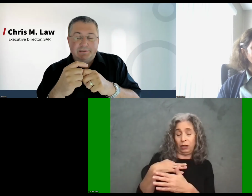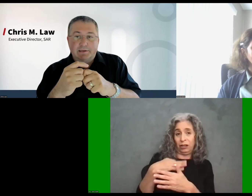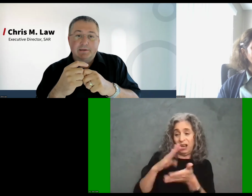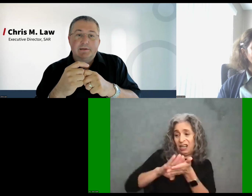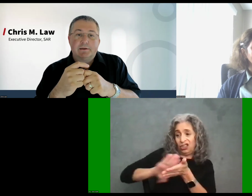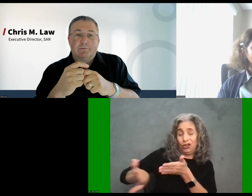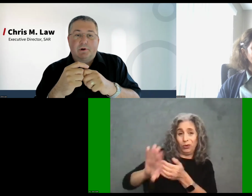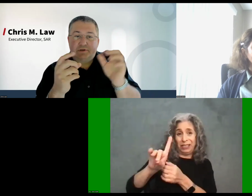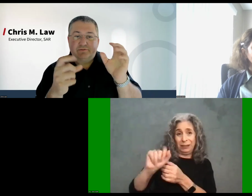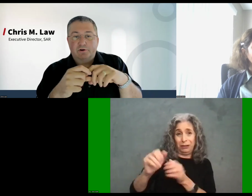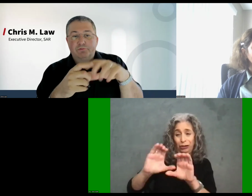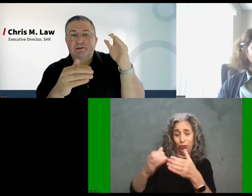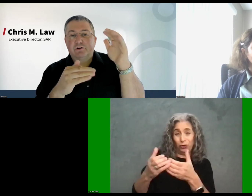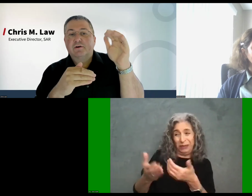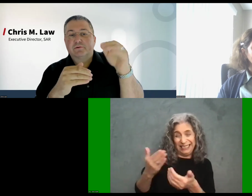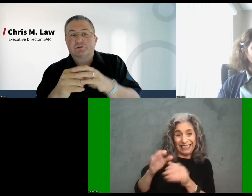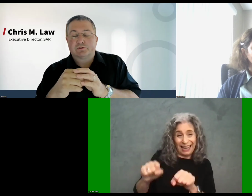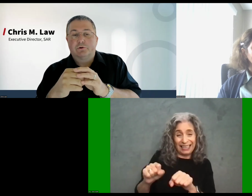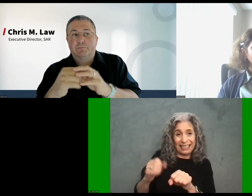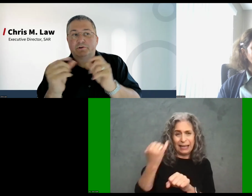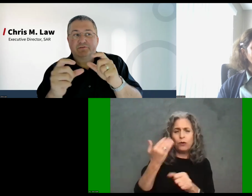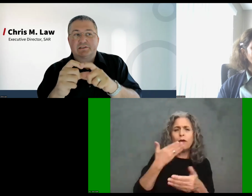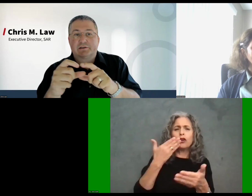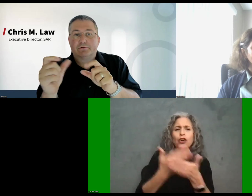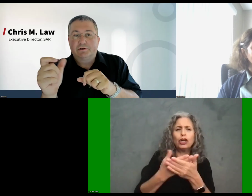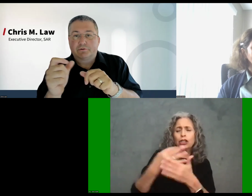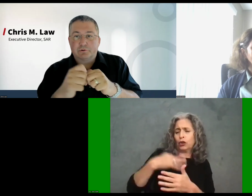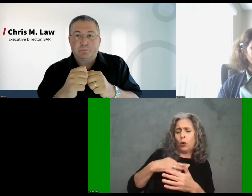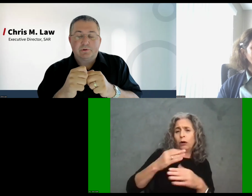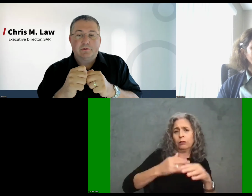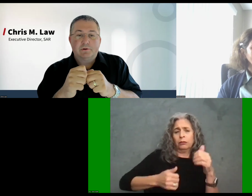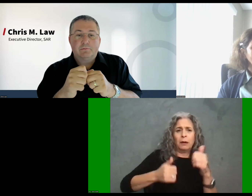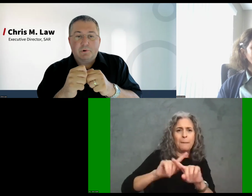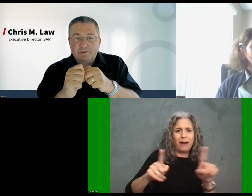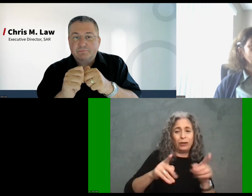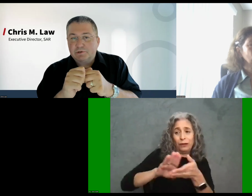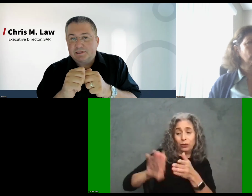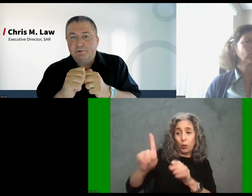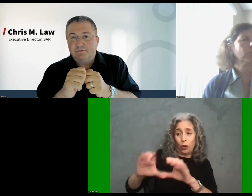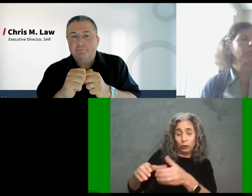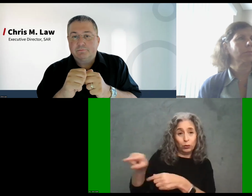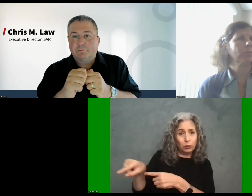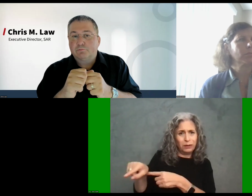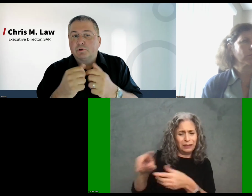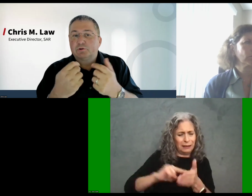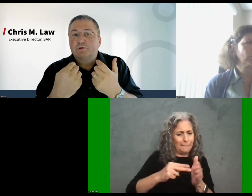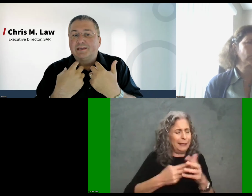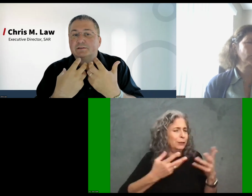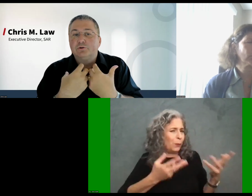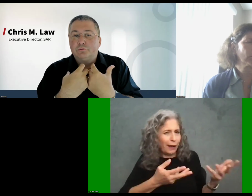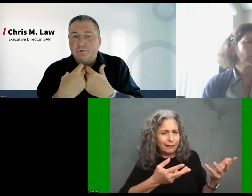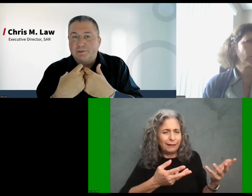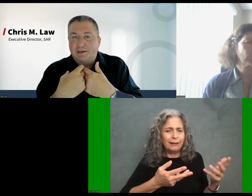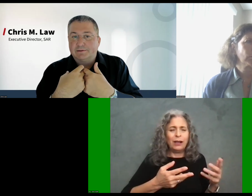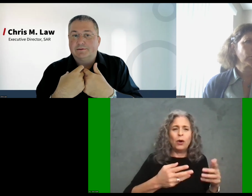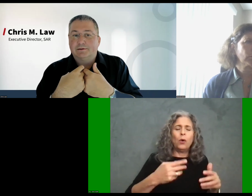quite easily. Well, if you've got a really good overall score, but you've excluded a group, well, what does that mean? What do we